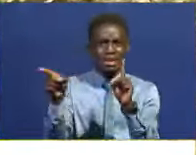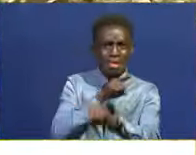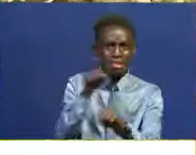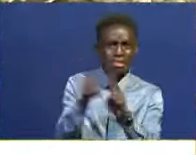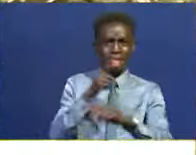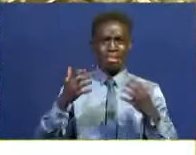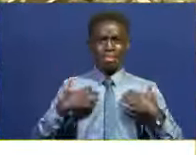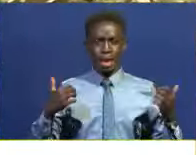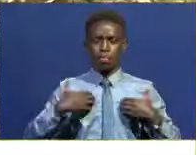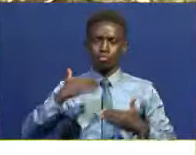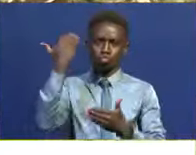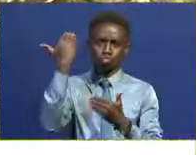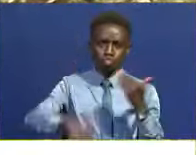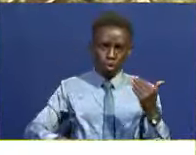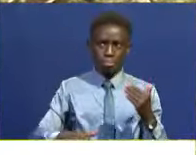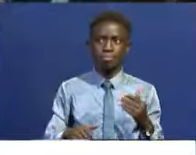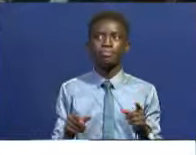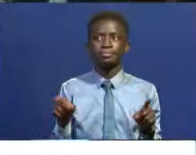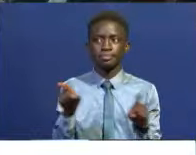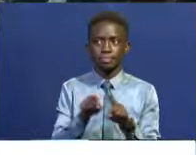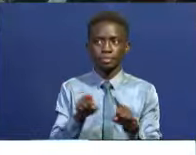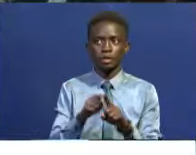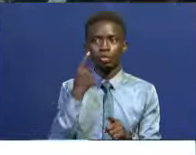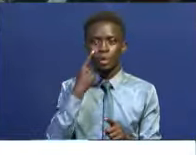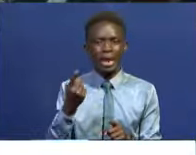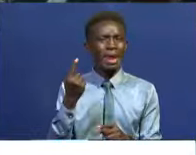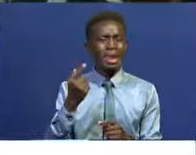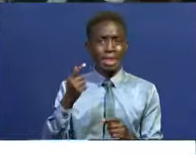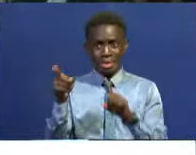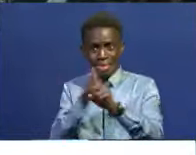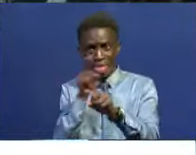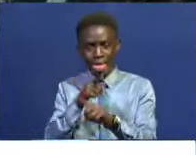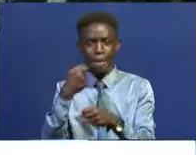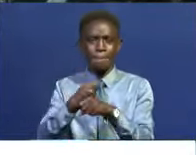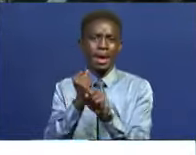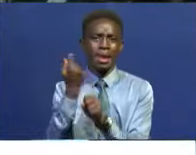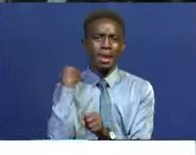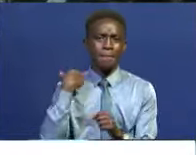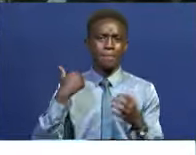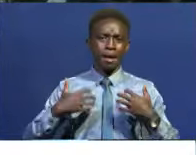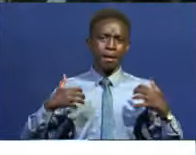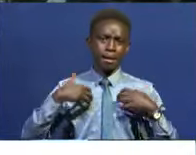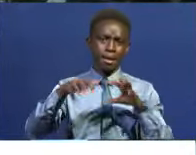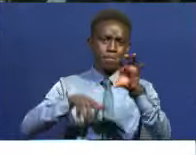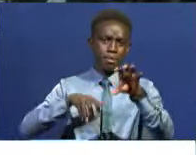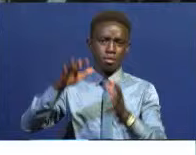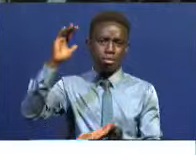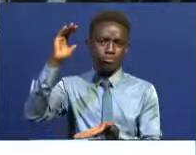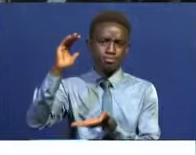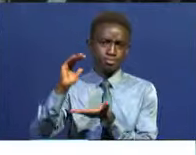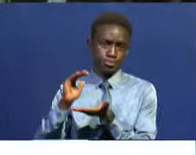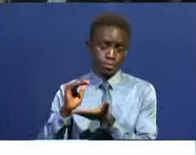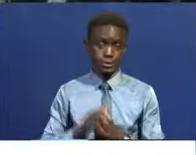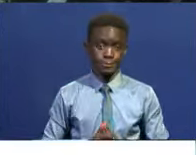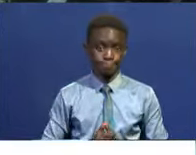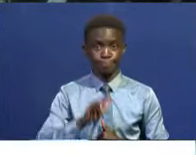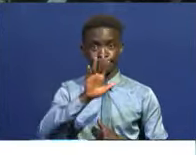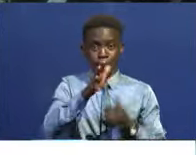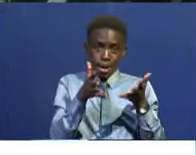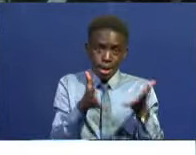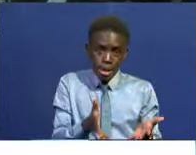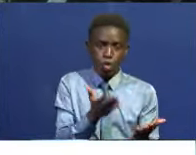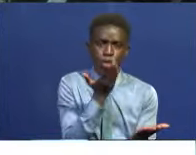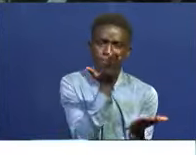significant reduction of various wildlife species. So we are also appealing our partner states to make sure they do